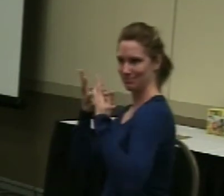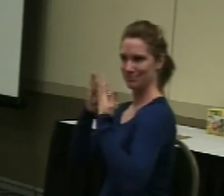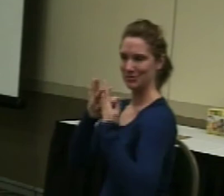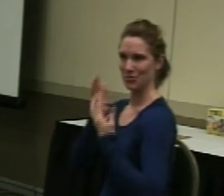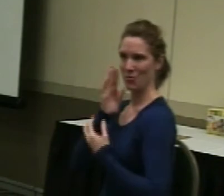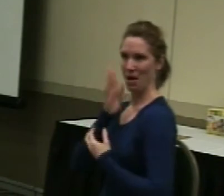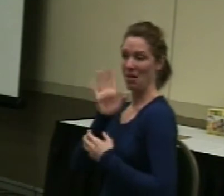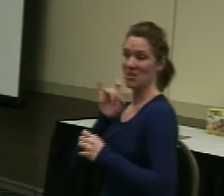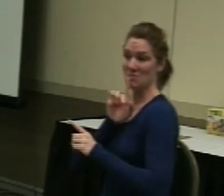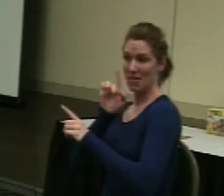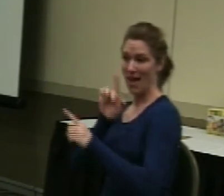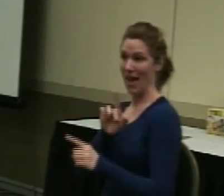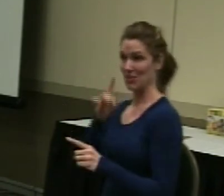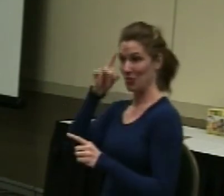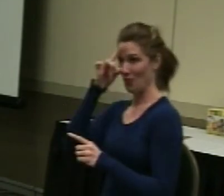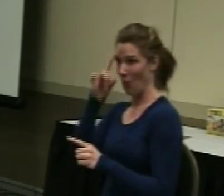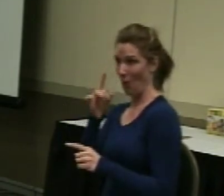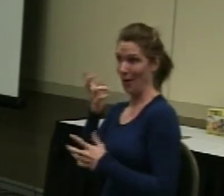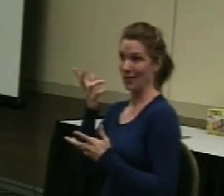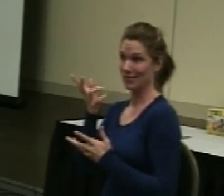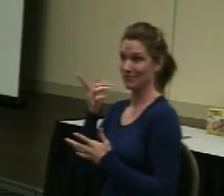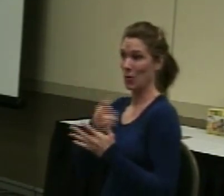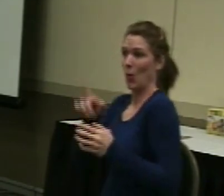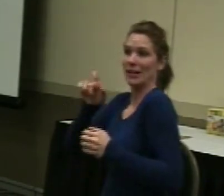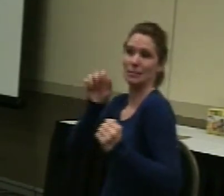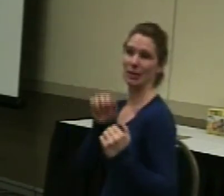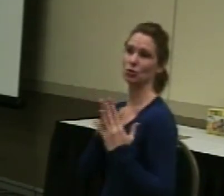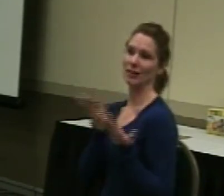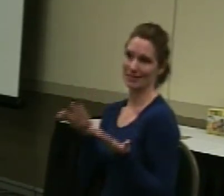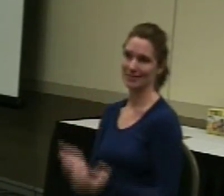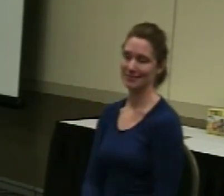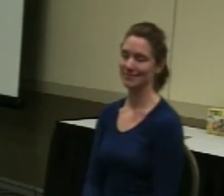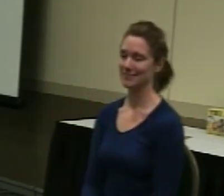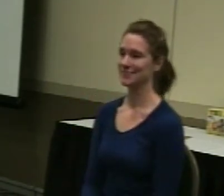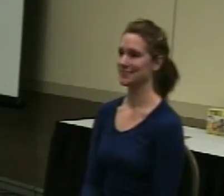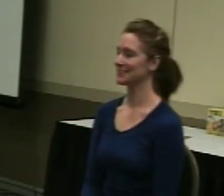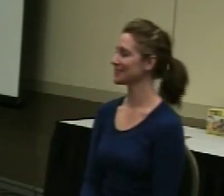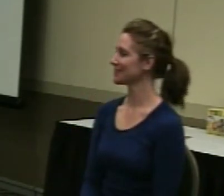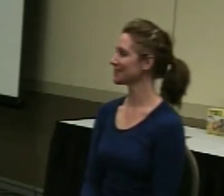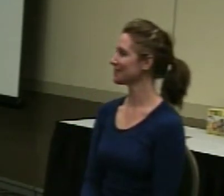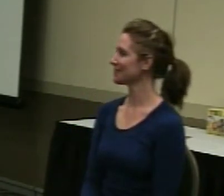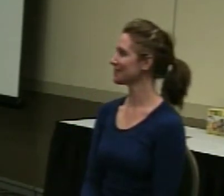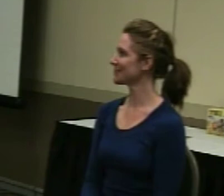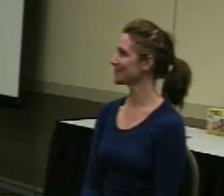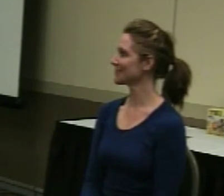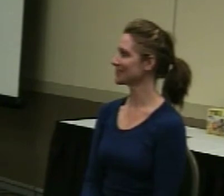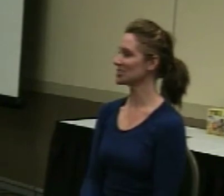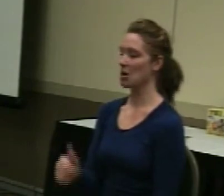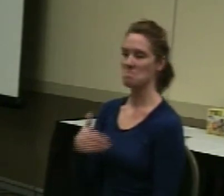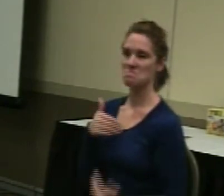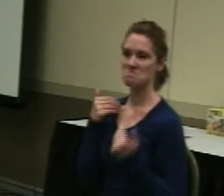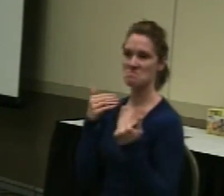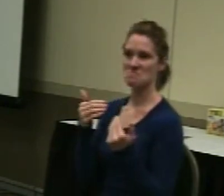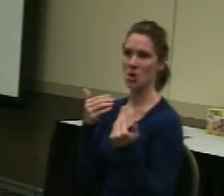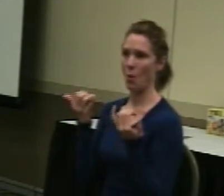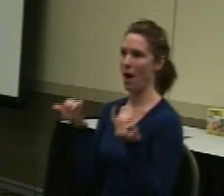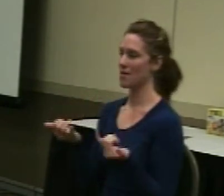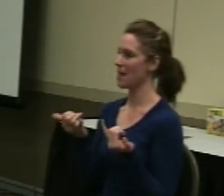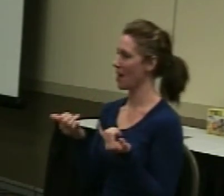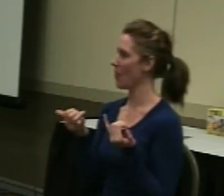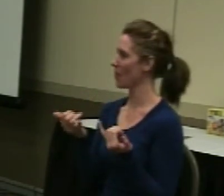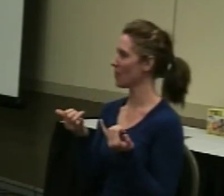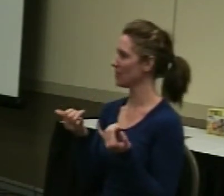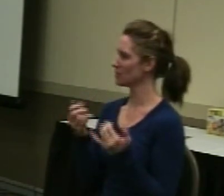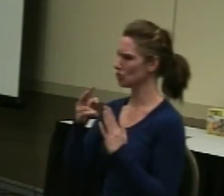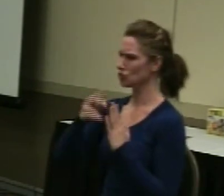to what it is that needs to be addressed. So let me proceed now and look at the